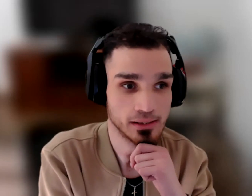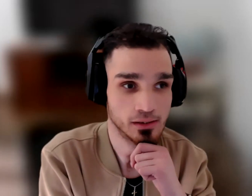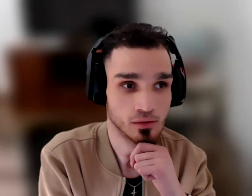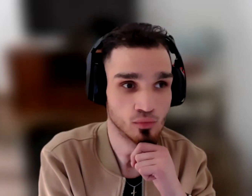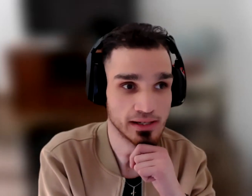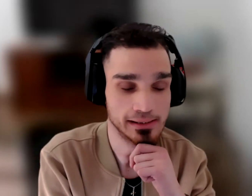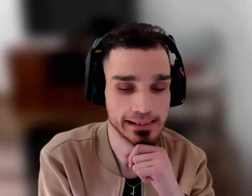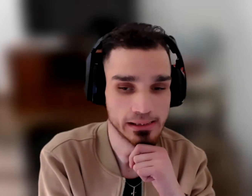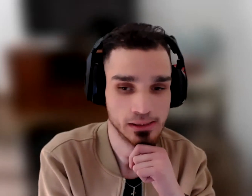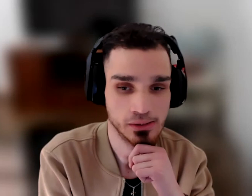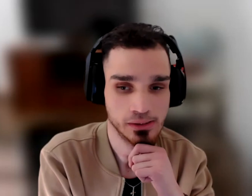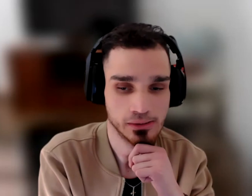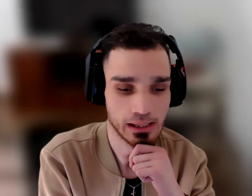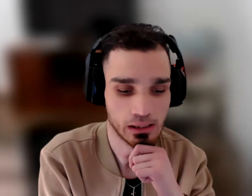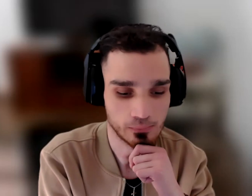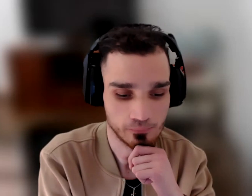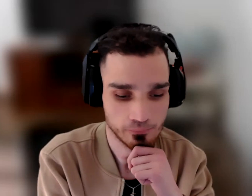really, really